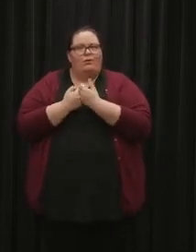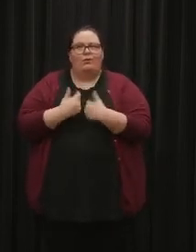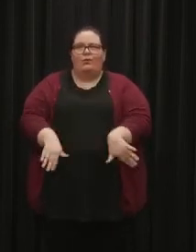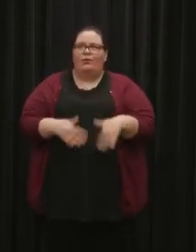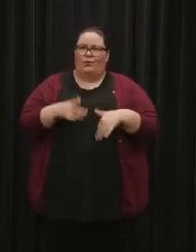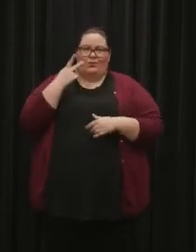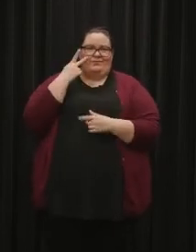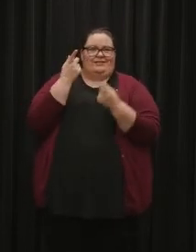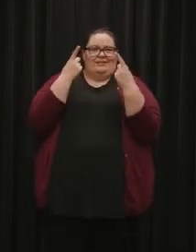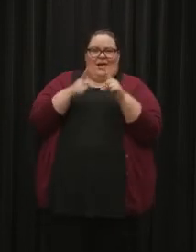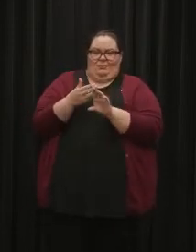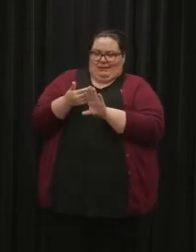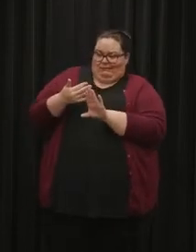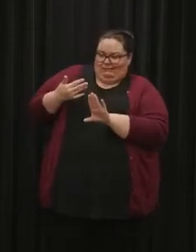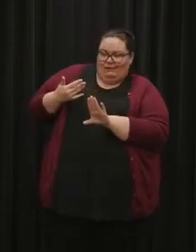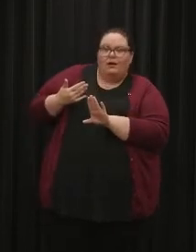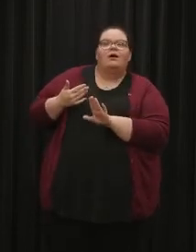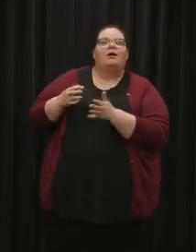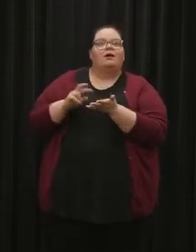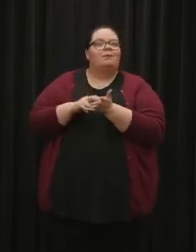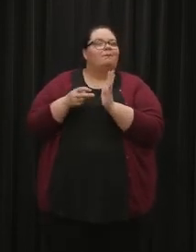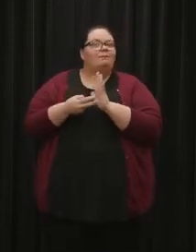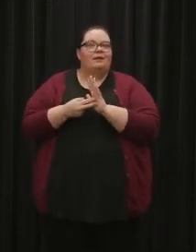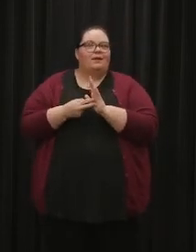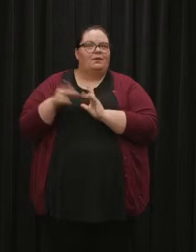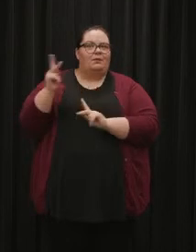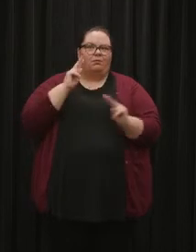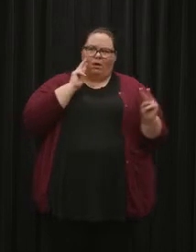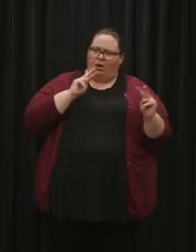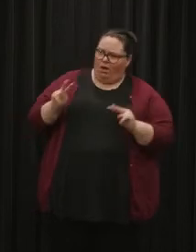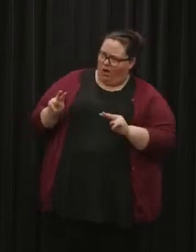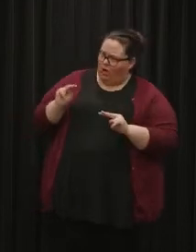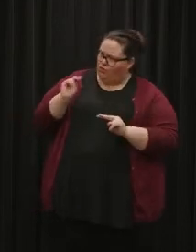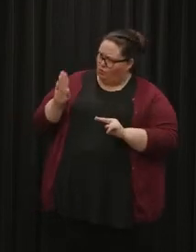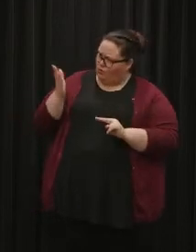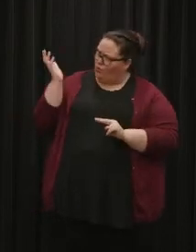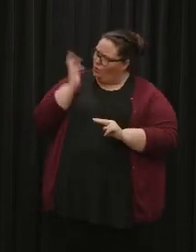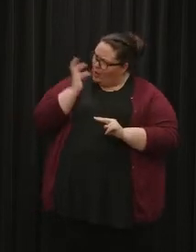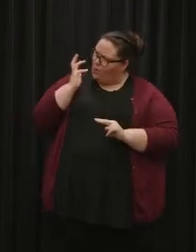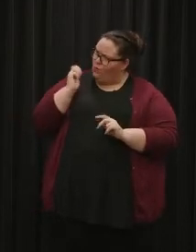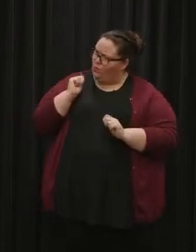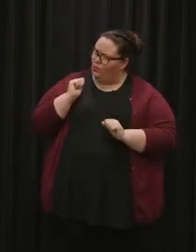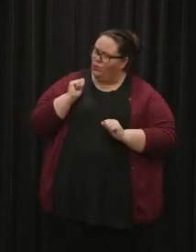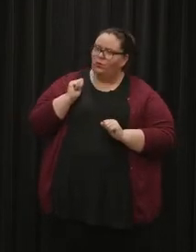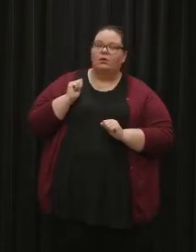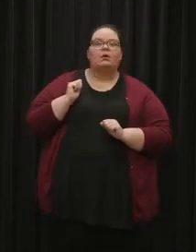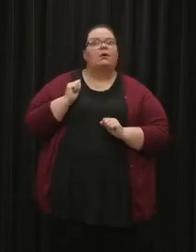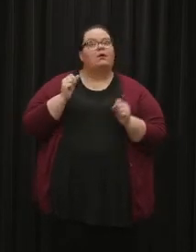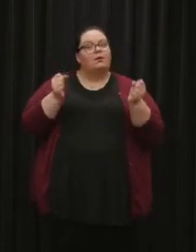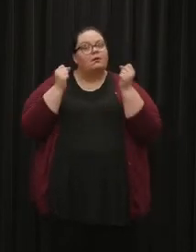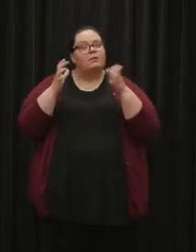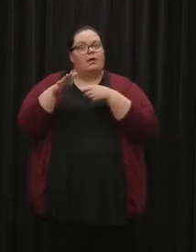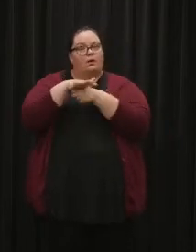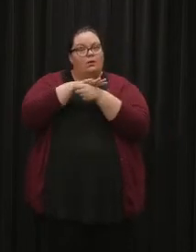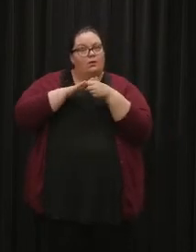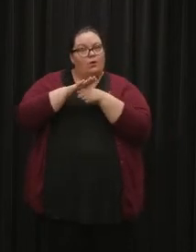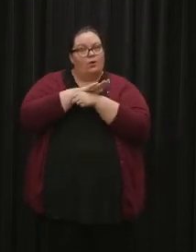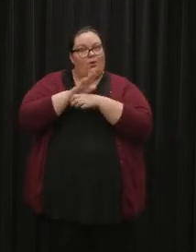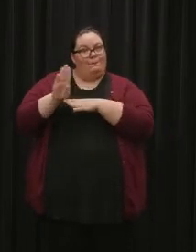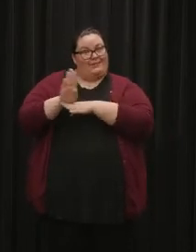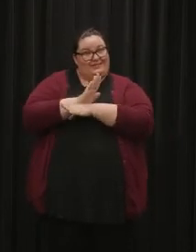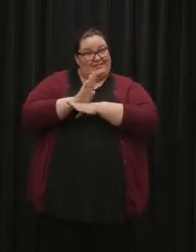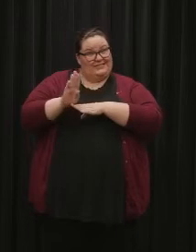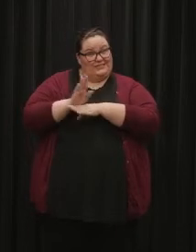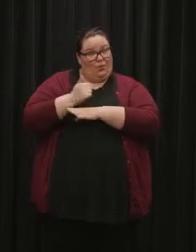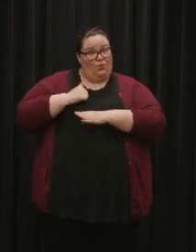been overwhelming, and it's put us at the forefront in so many categories. Many local entrepreneurs, however,